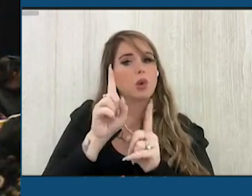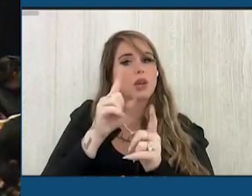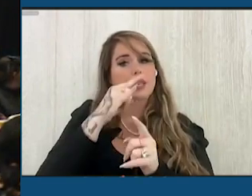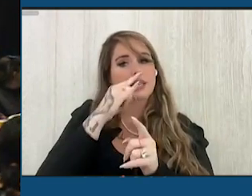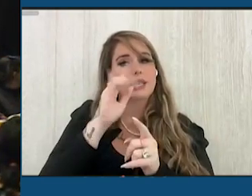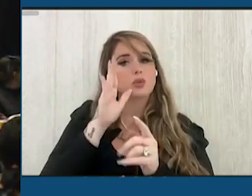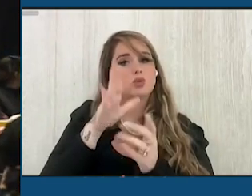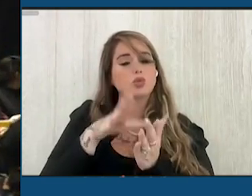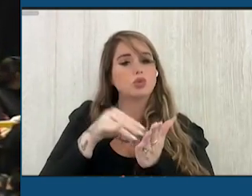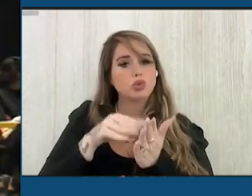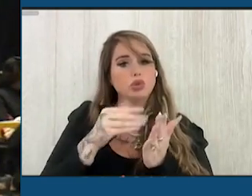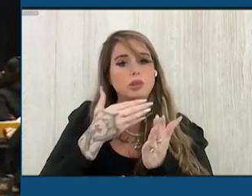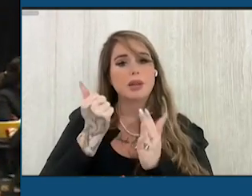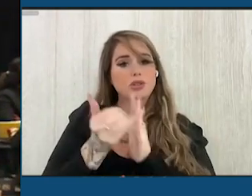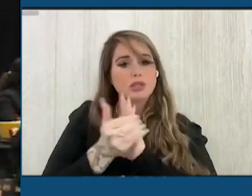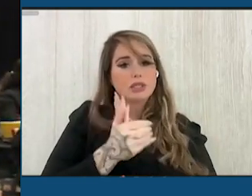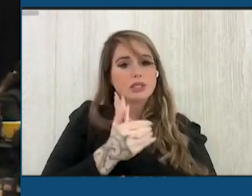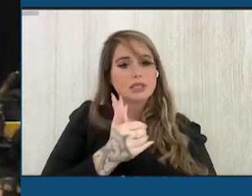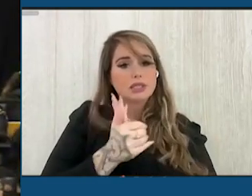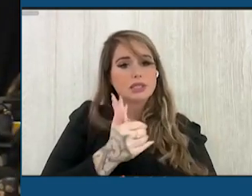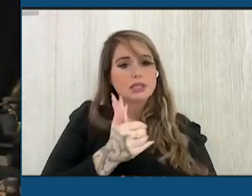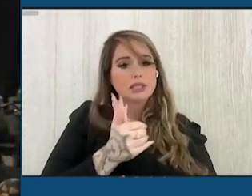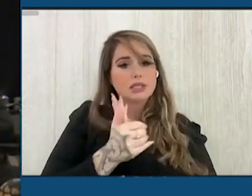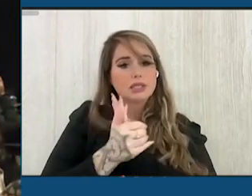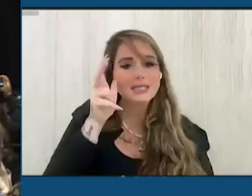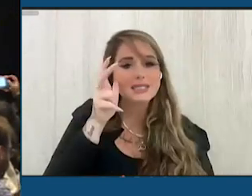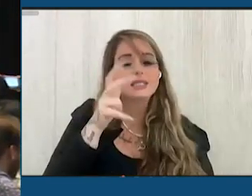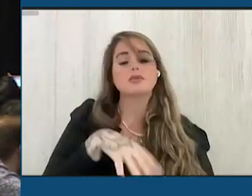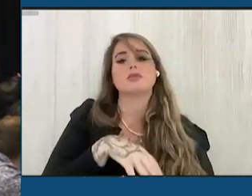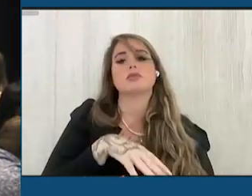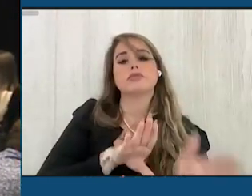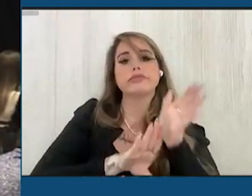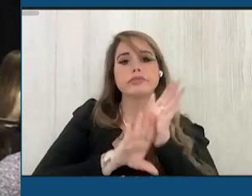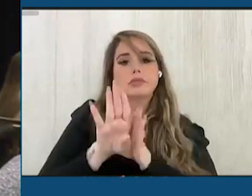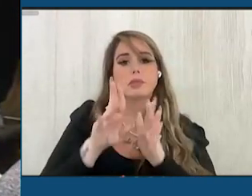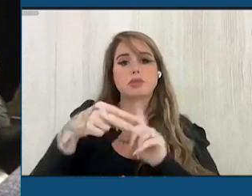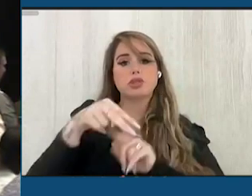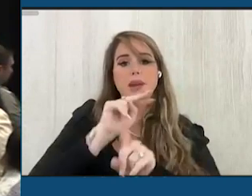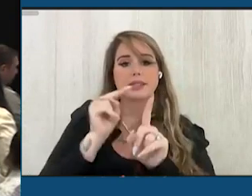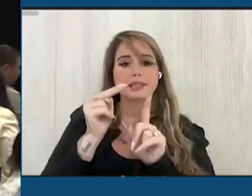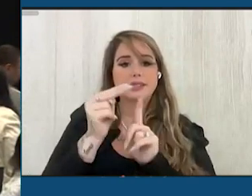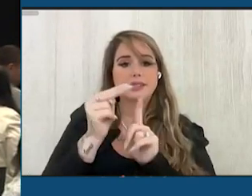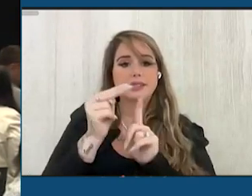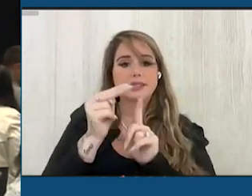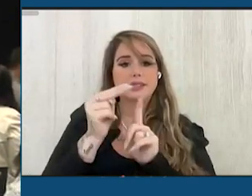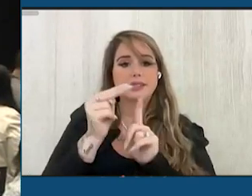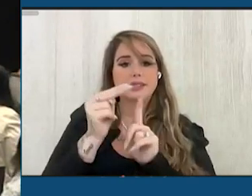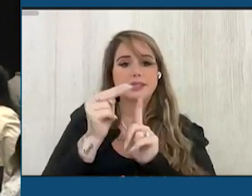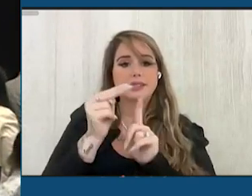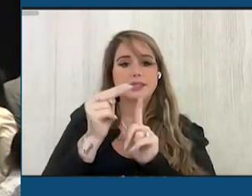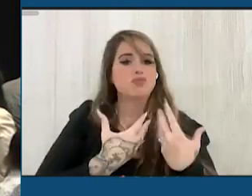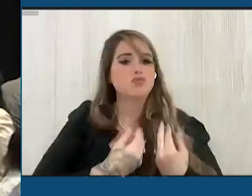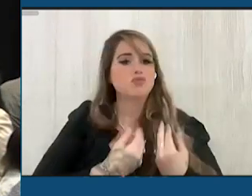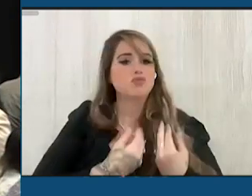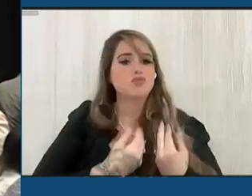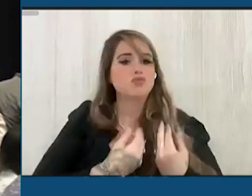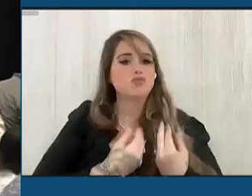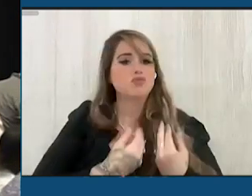listening, to build perspective-taking skills, to have that empathy, to be able to understand others' differences.